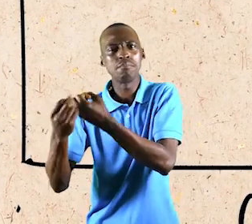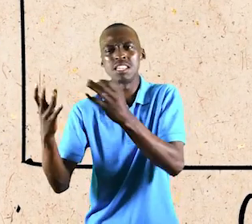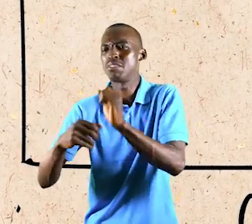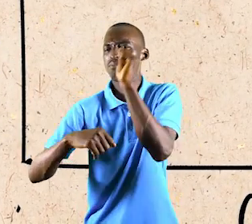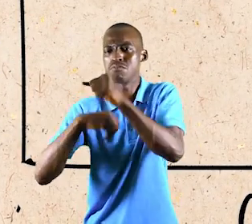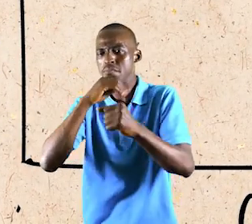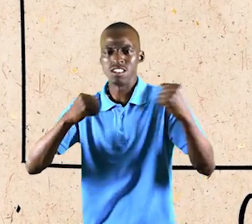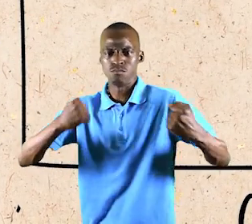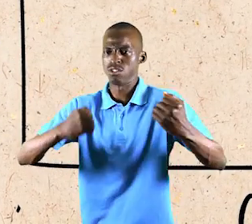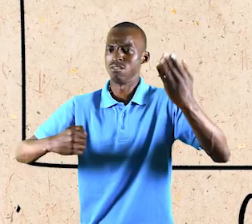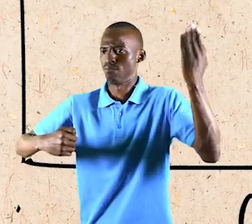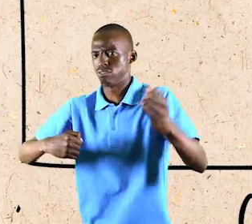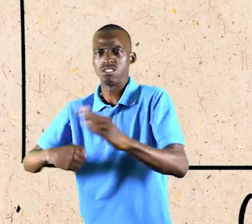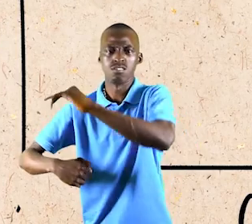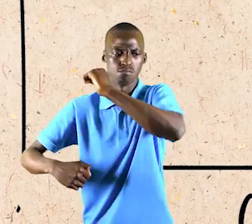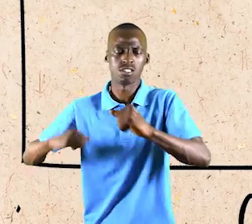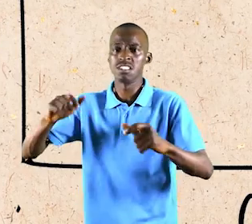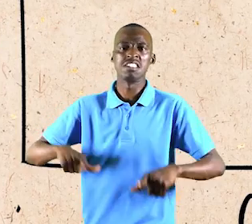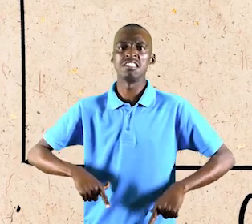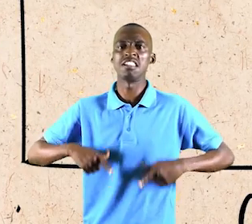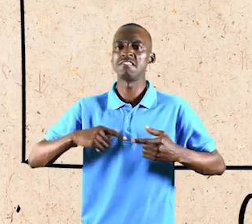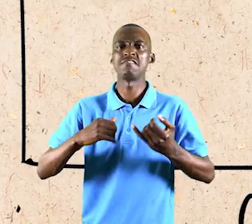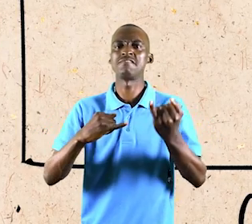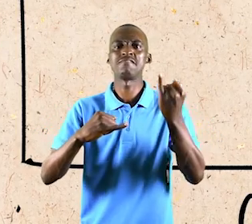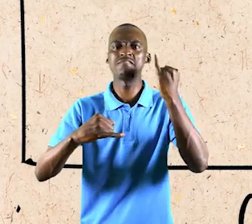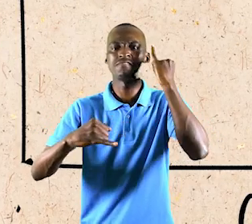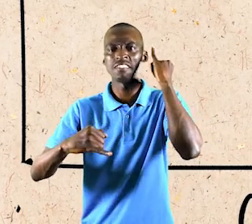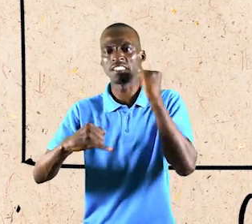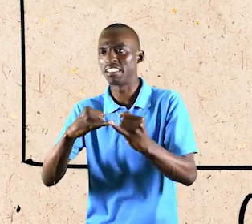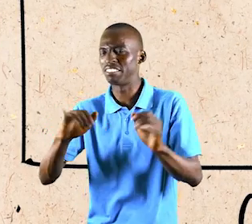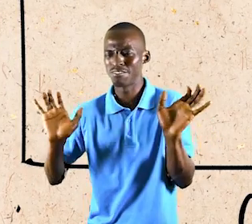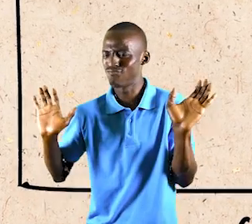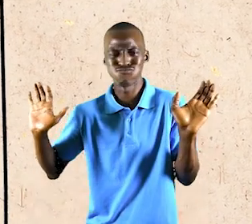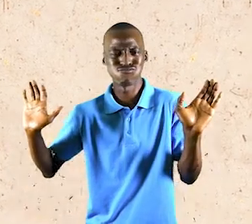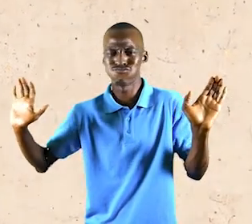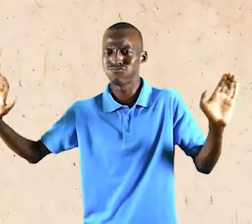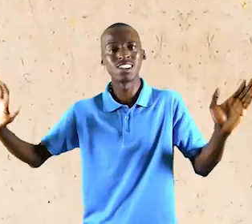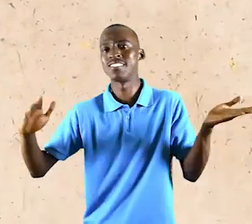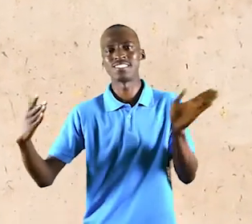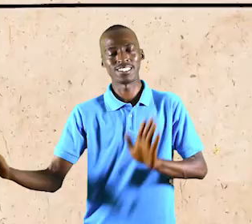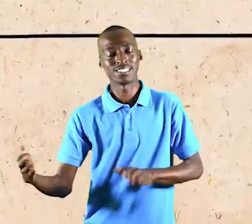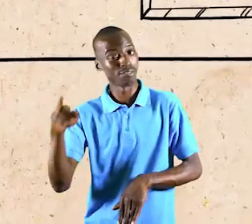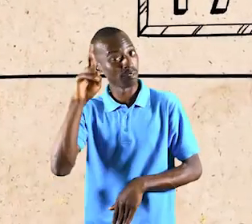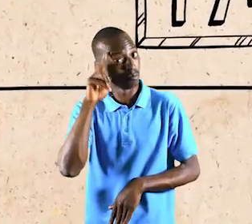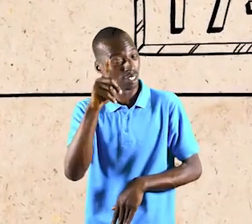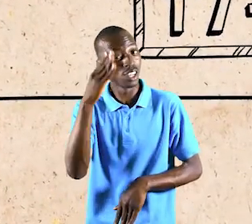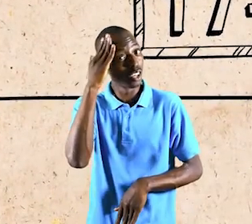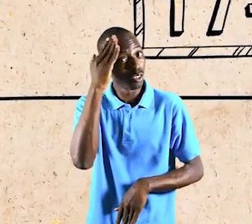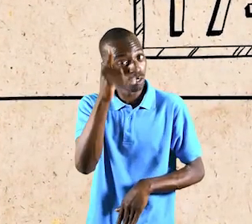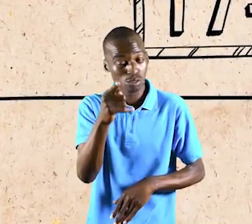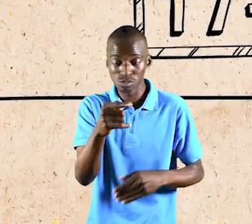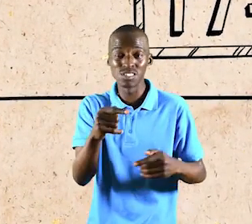his own integrity, and his life ends in a violent rush of mass murder. Now, a quick note here. You'll notice